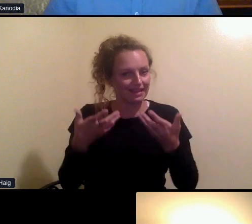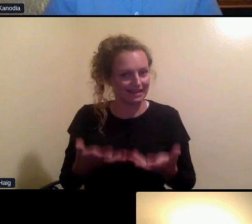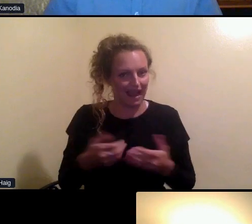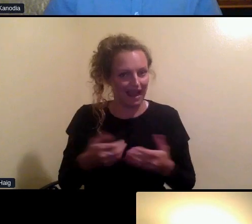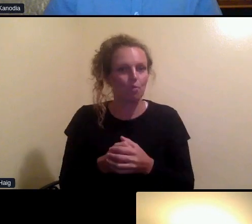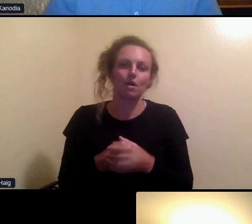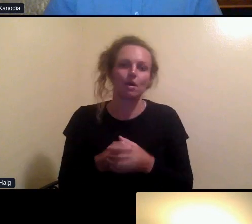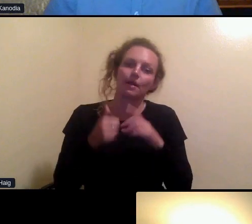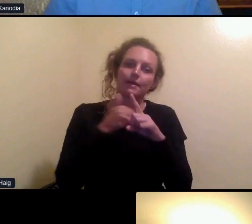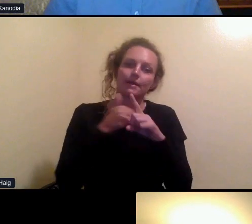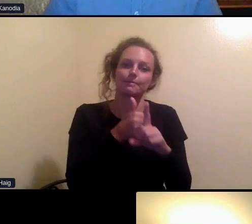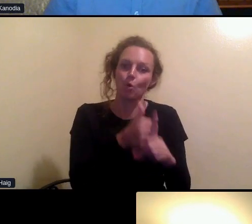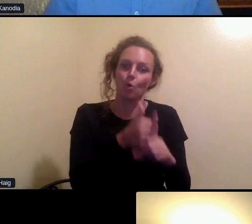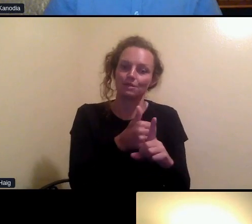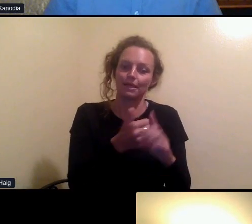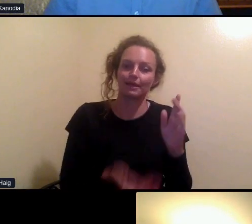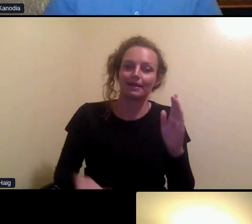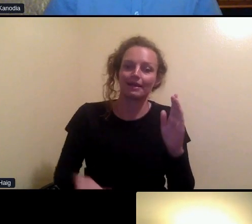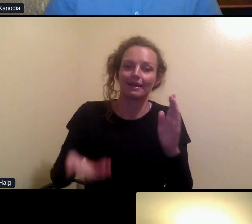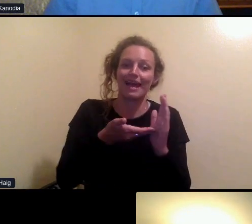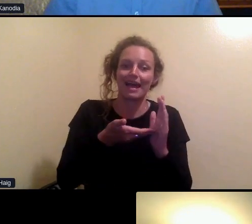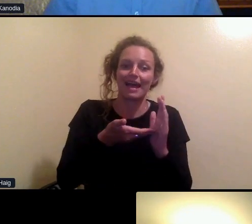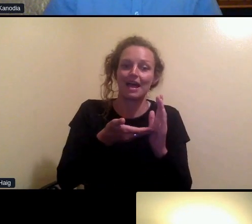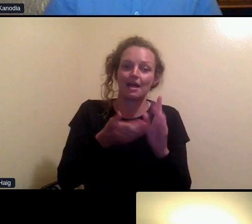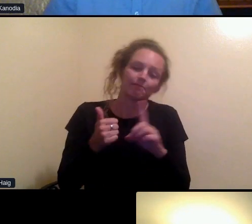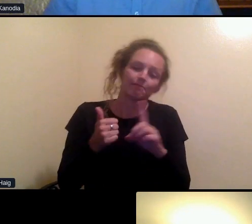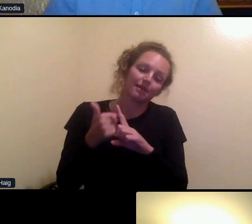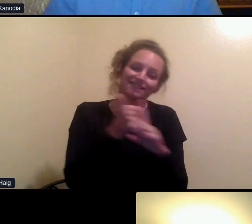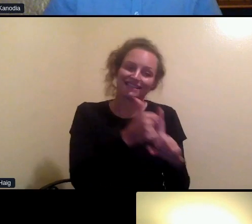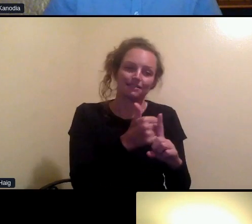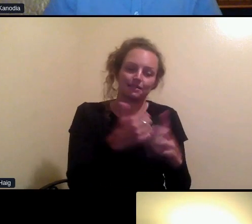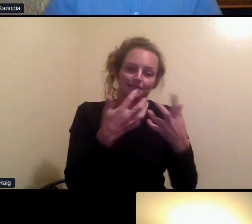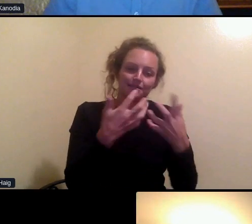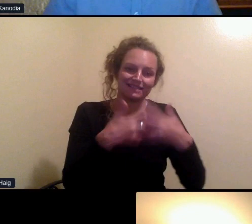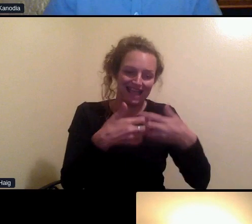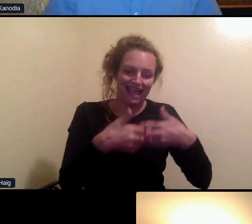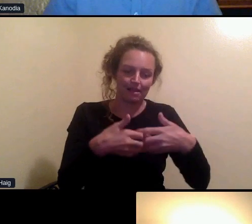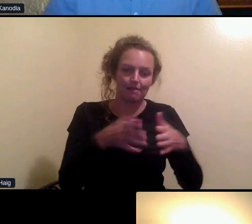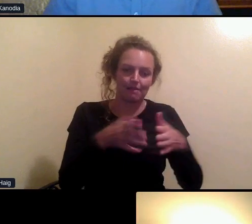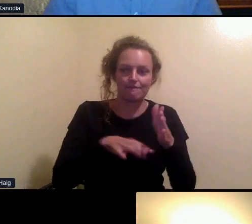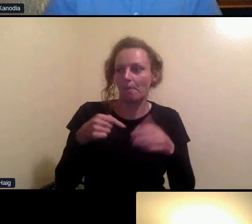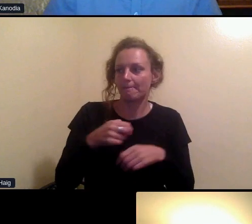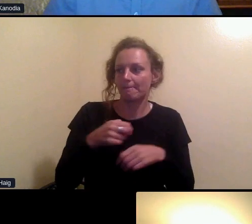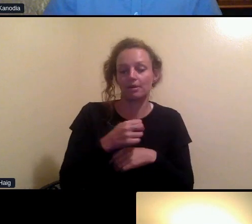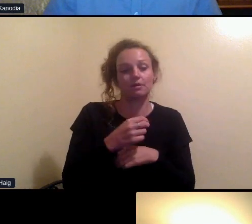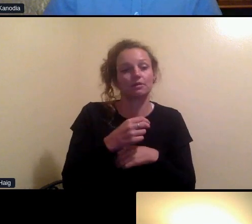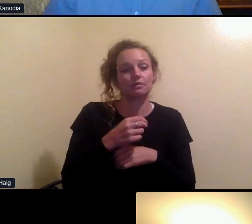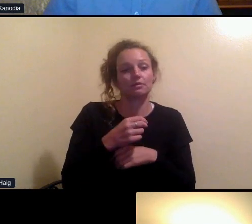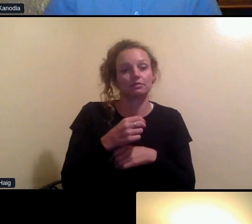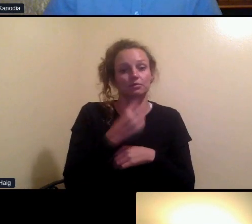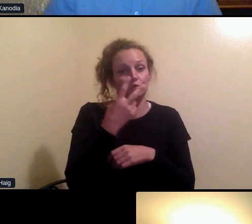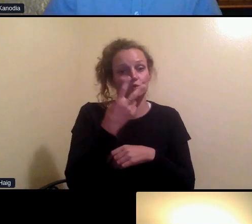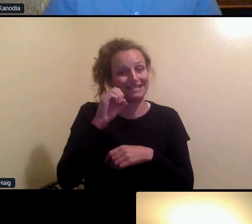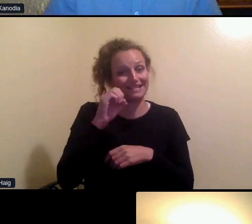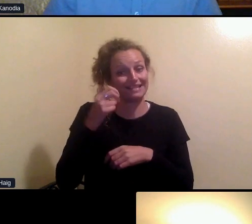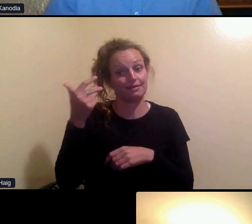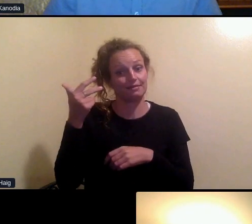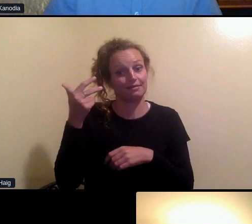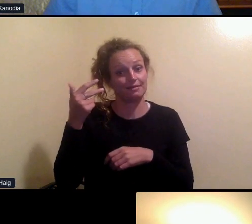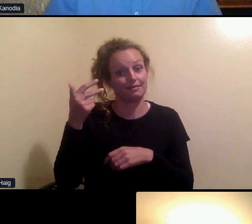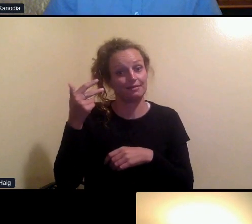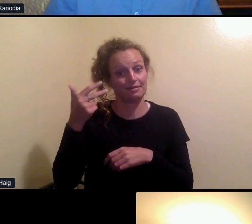tech entrepreneurs in Kenya since 2019. And to date, we've supported more than